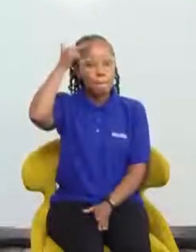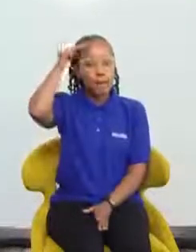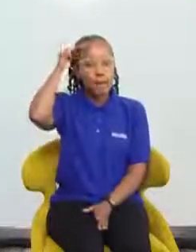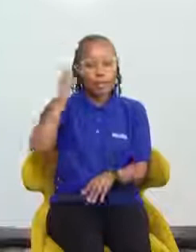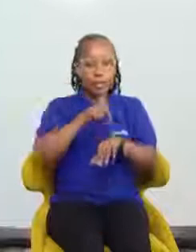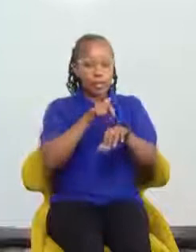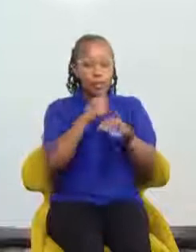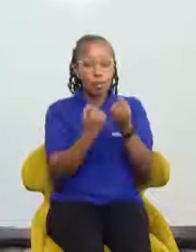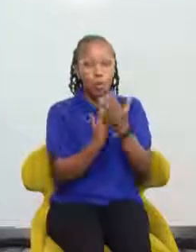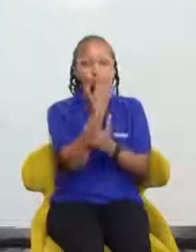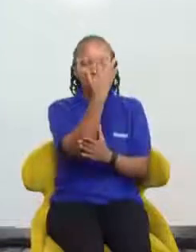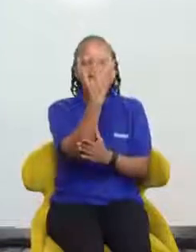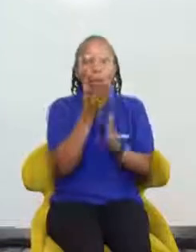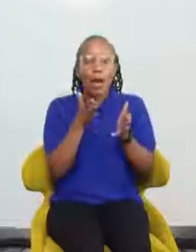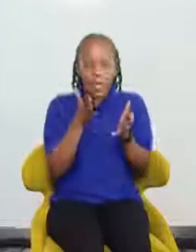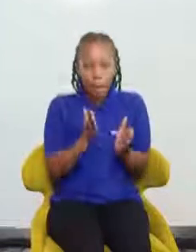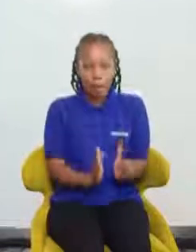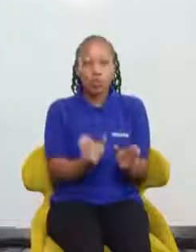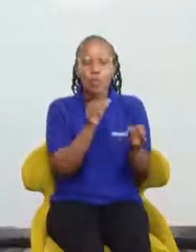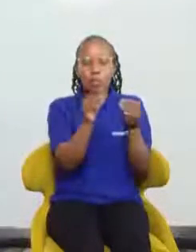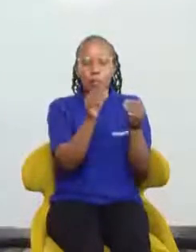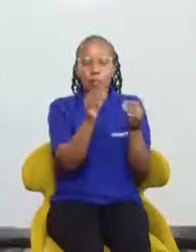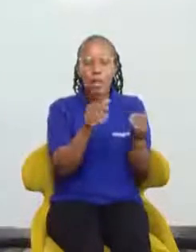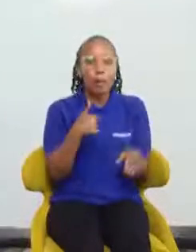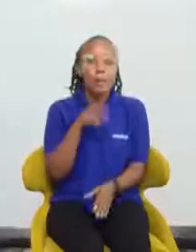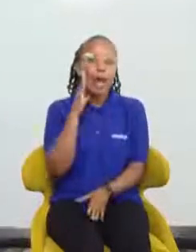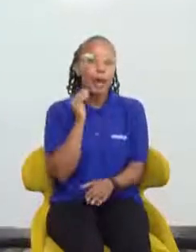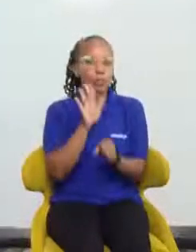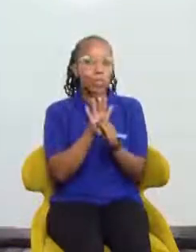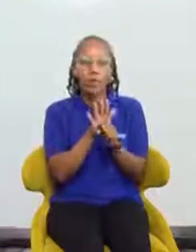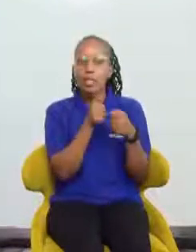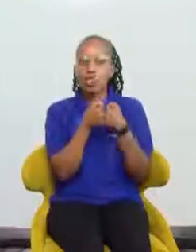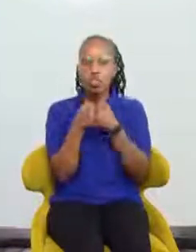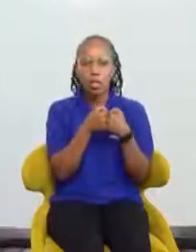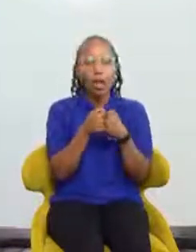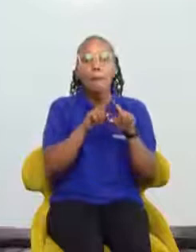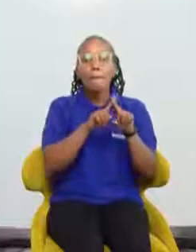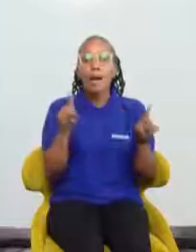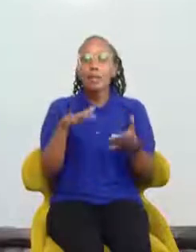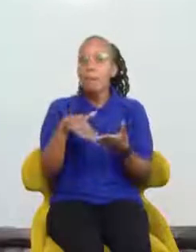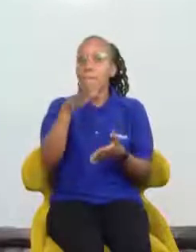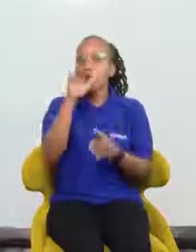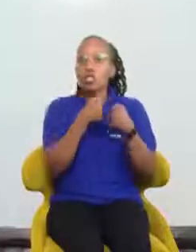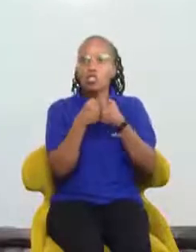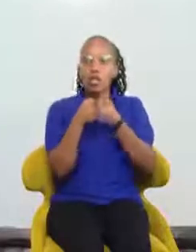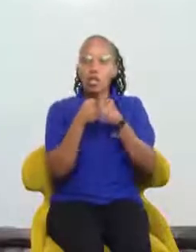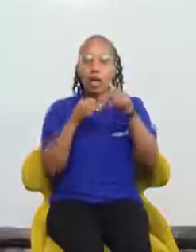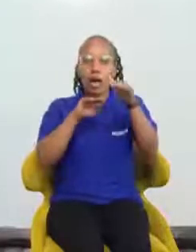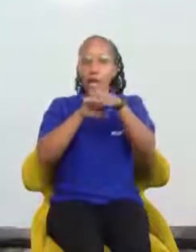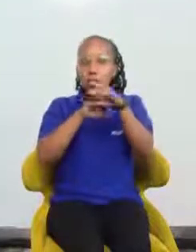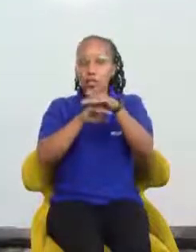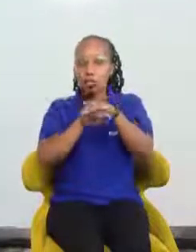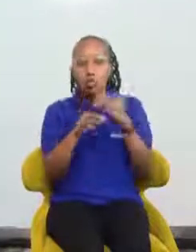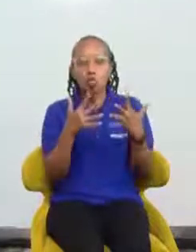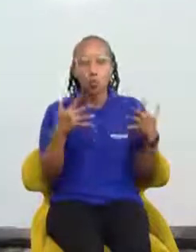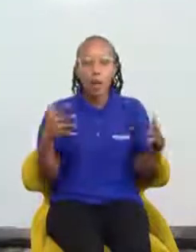Growing up as a person with disability, I experienced so many challenges, but the major one was accessibility to